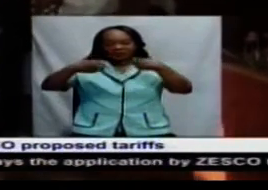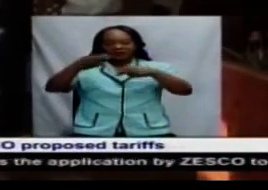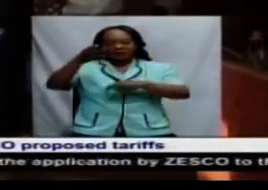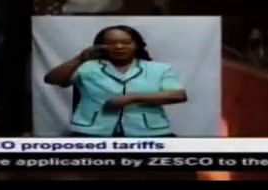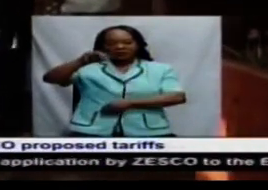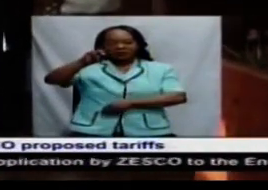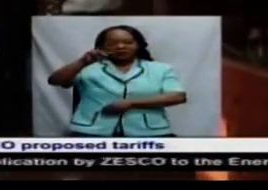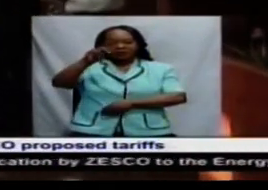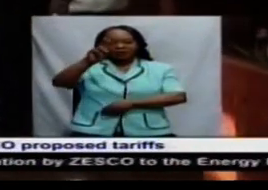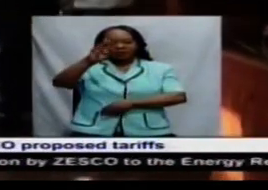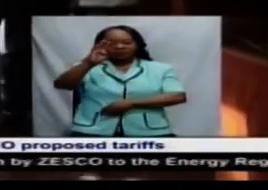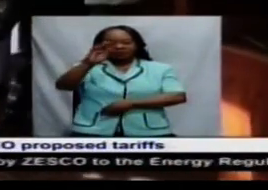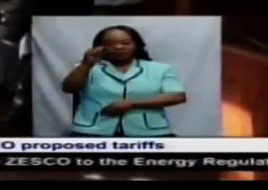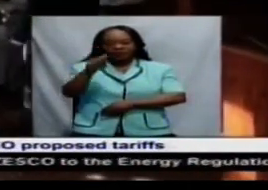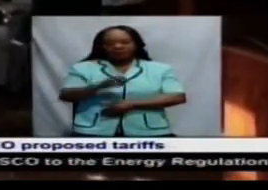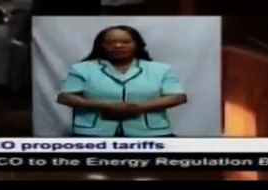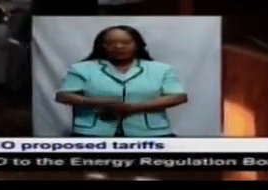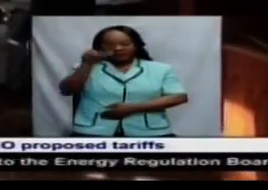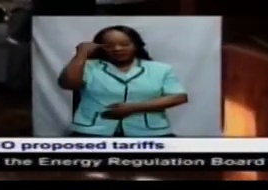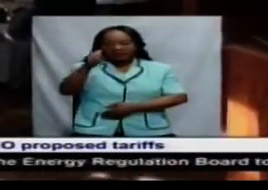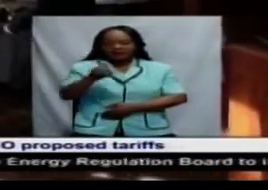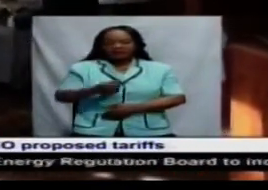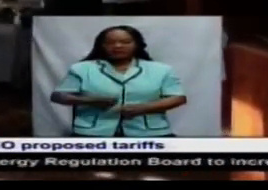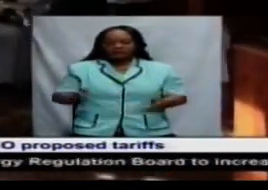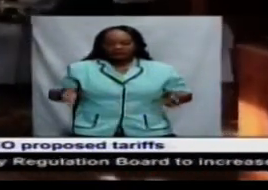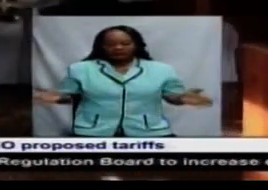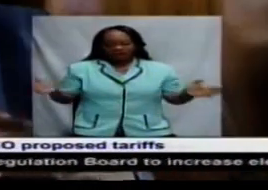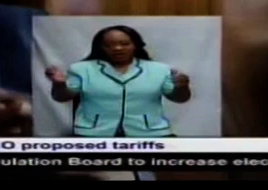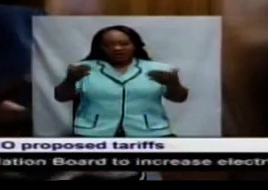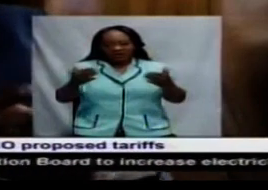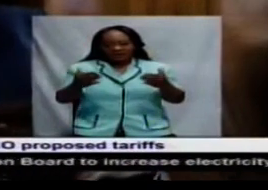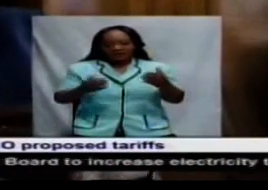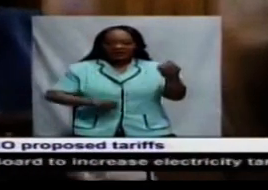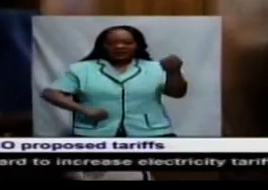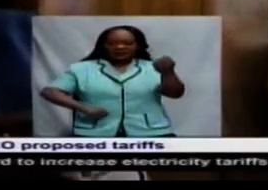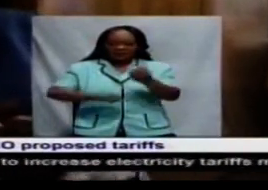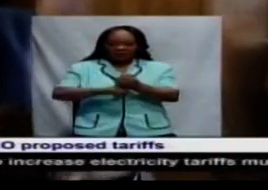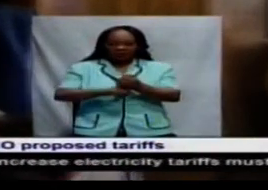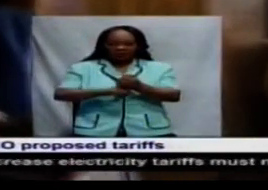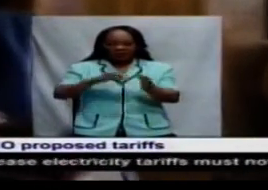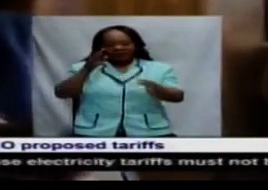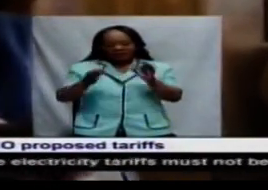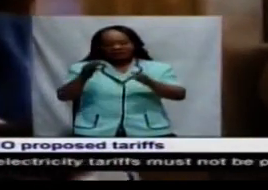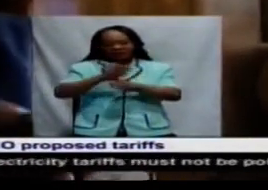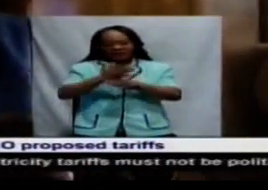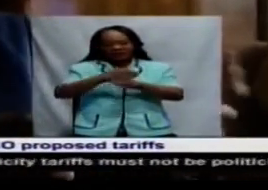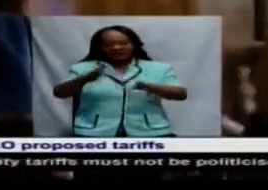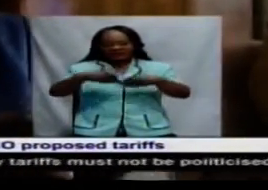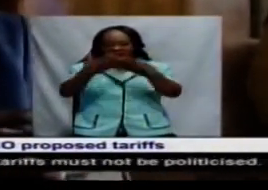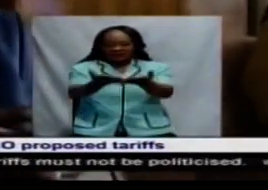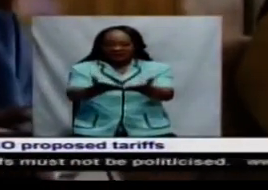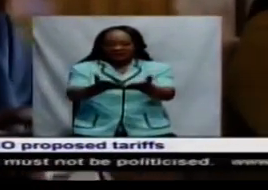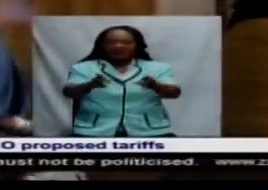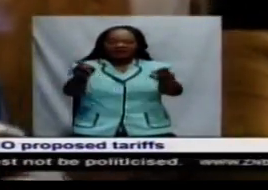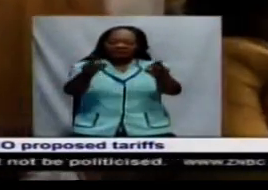intention is to promote and support our hotel, because if we do not give them business, even the